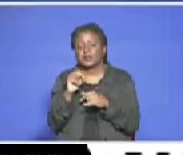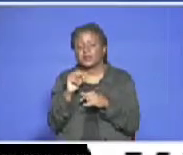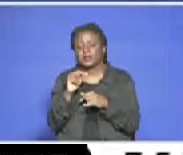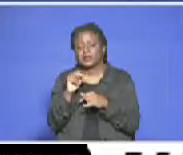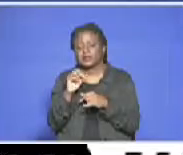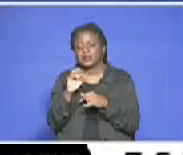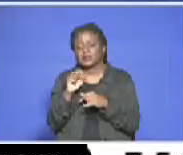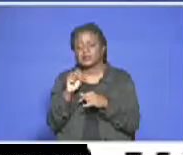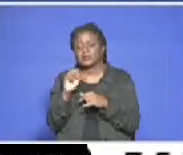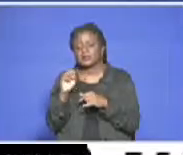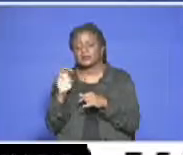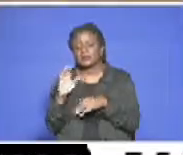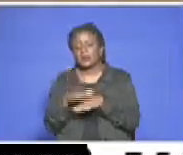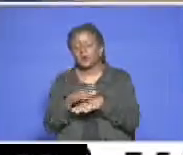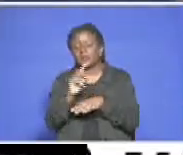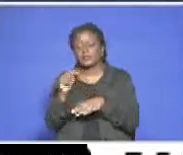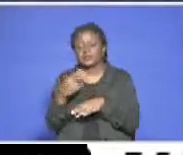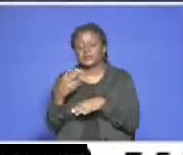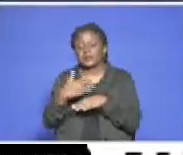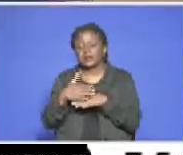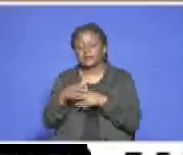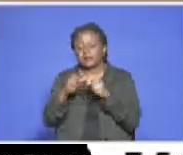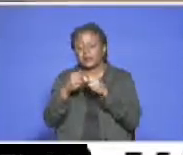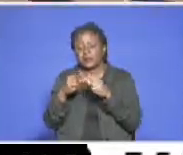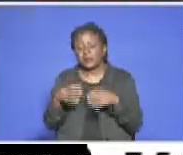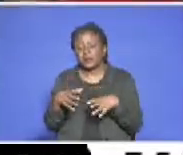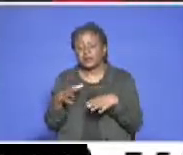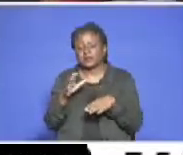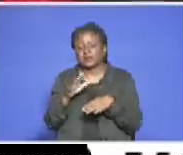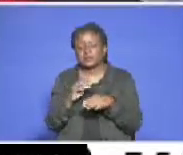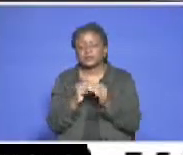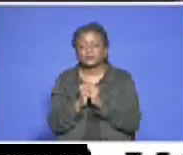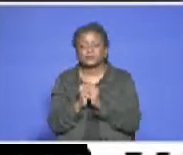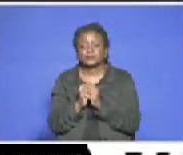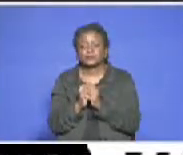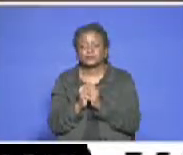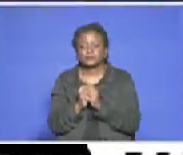Sunday, Coach Yolette McPhee-McEwen.